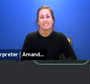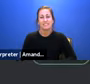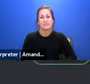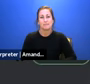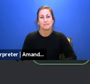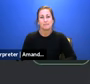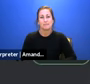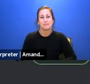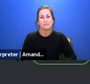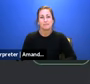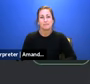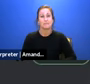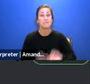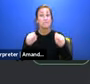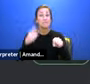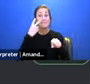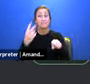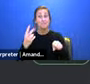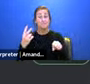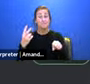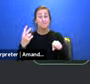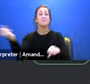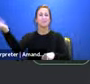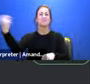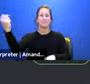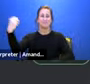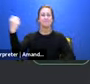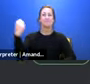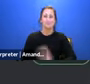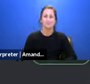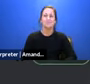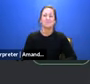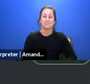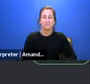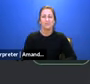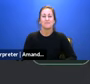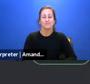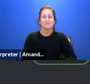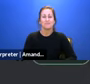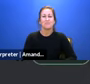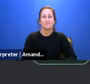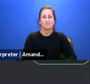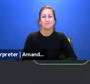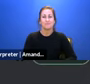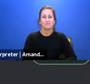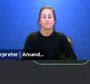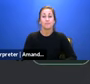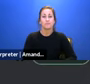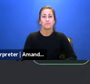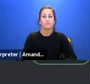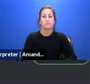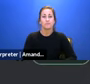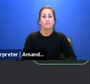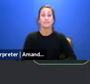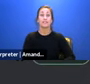So earlier this week, can everybody see my screen there? Yes, sir. Yes. So this here is what we're calling the Manor